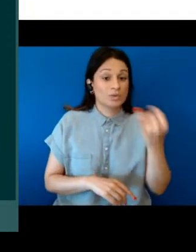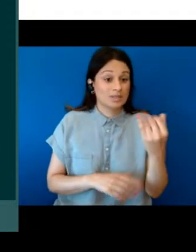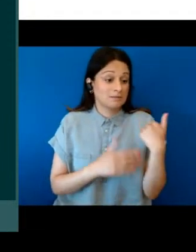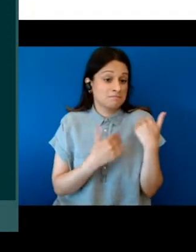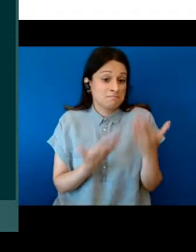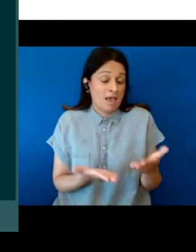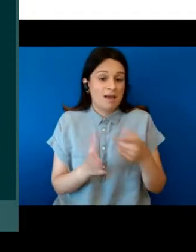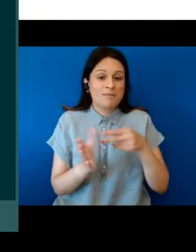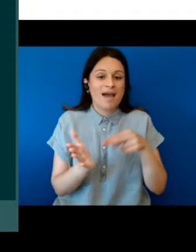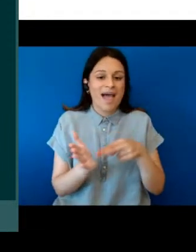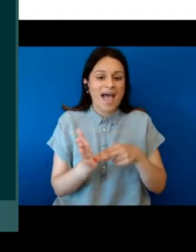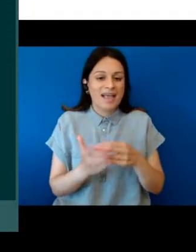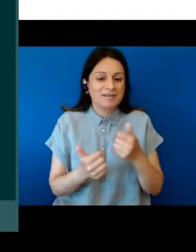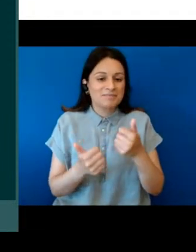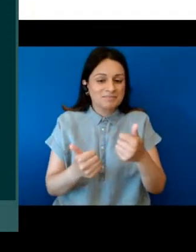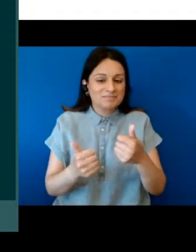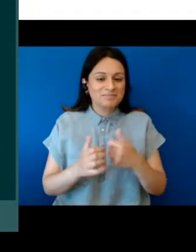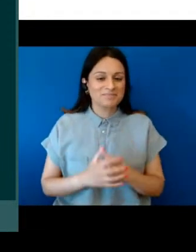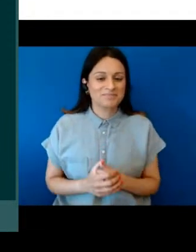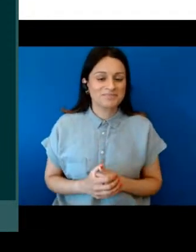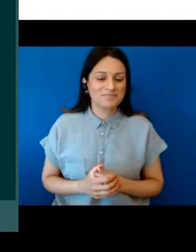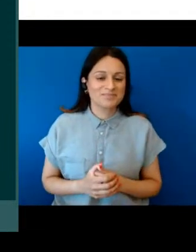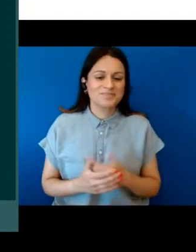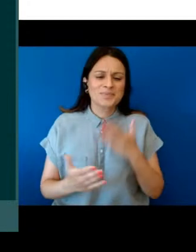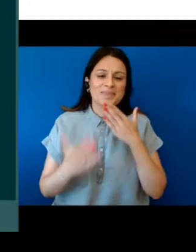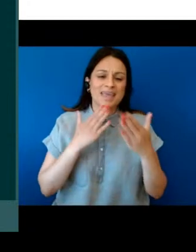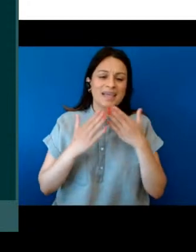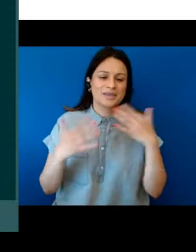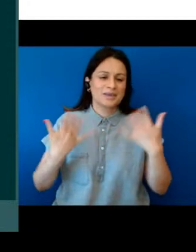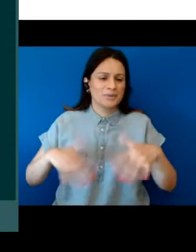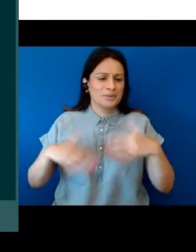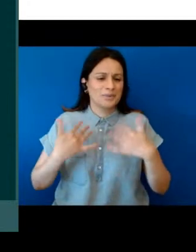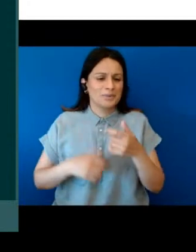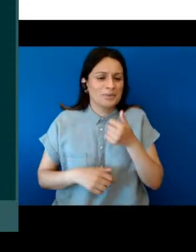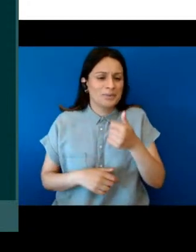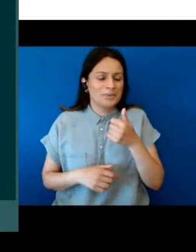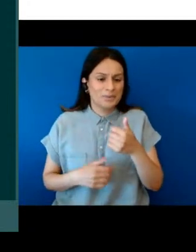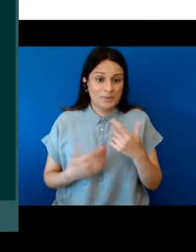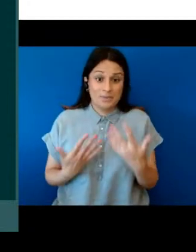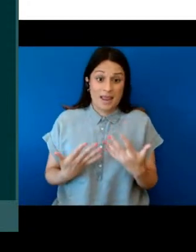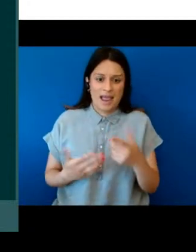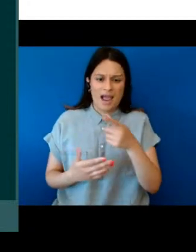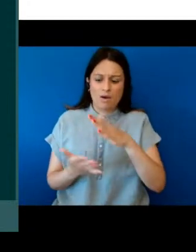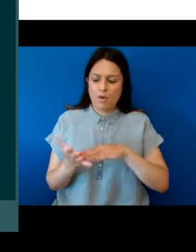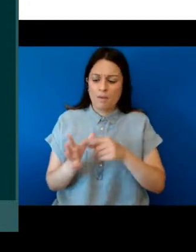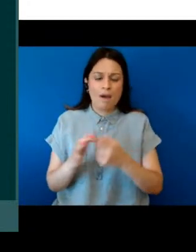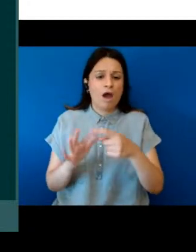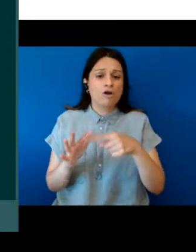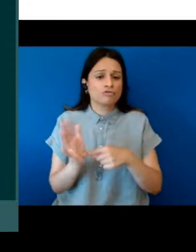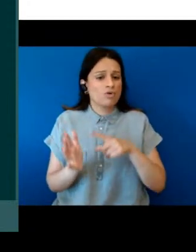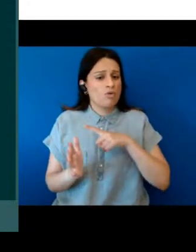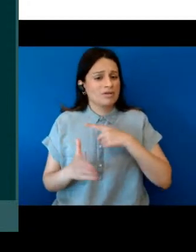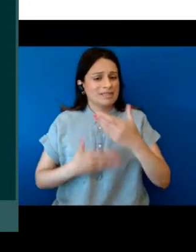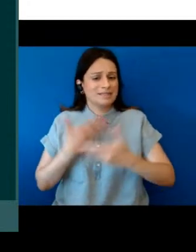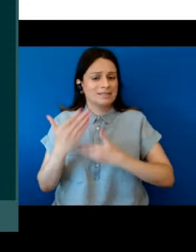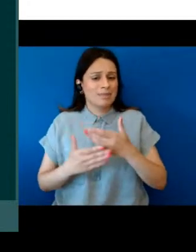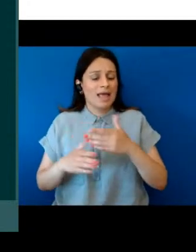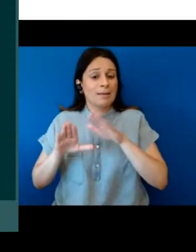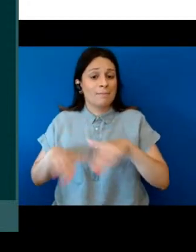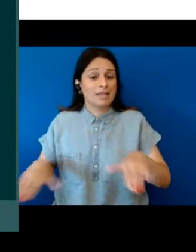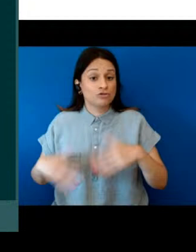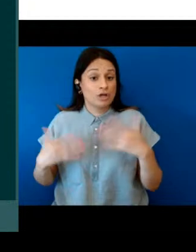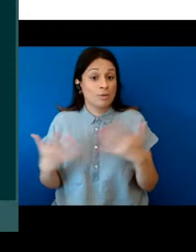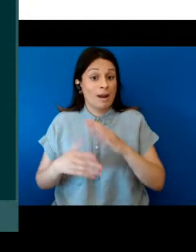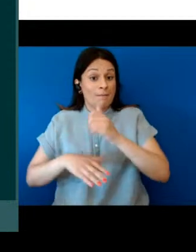McMurray. Thank you, Margaret. So, as Margaret said, I'm a paediatric asthma nurse specialist in Edinburgh, so I'm going to take